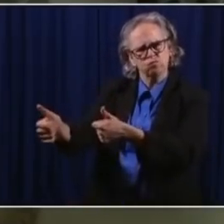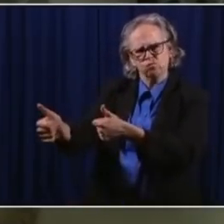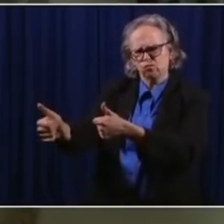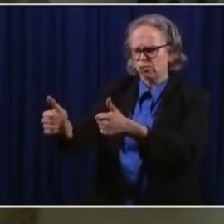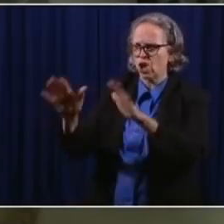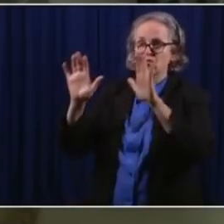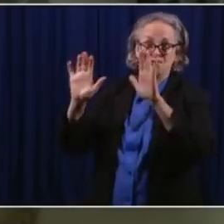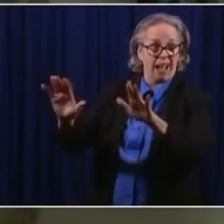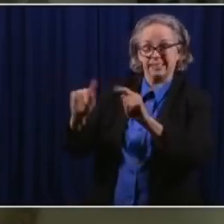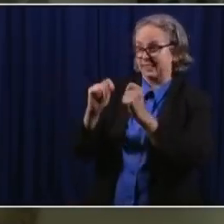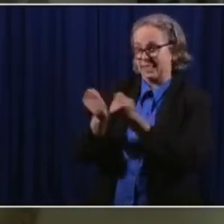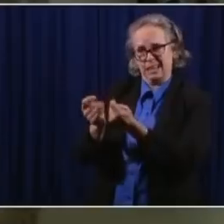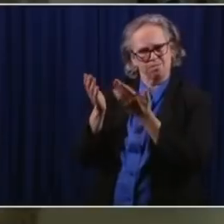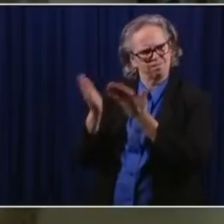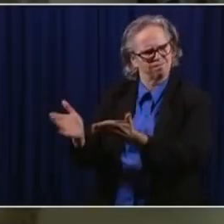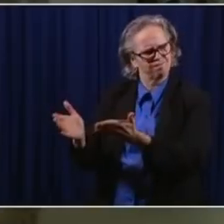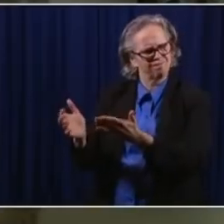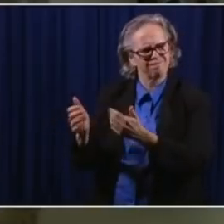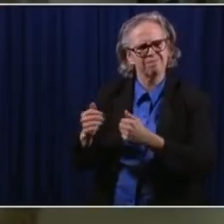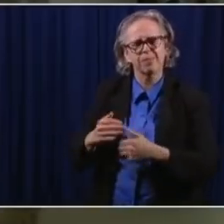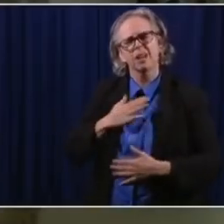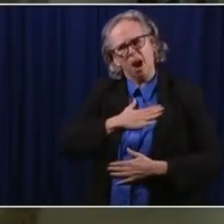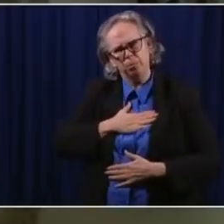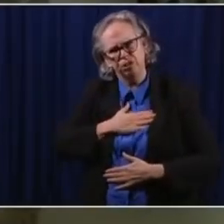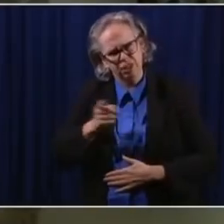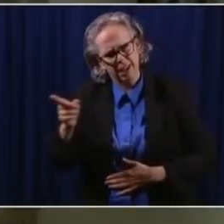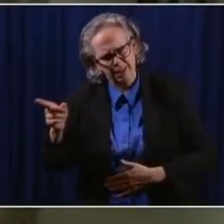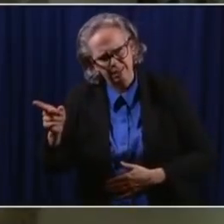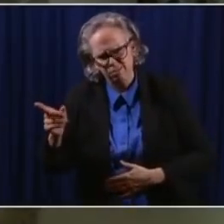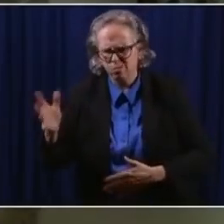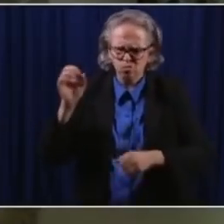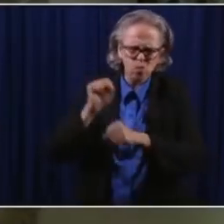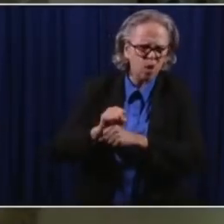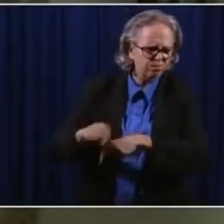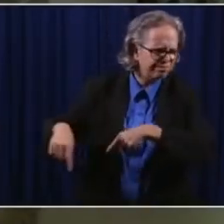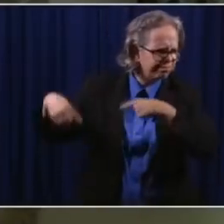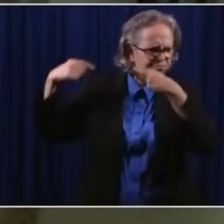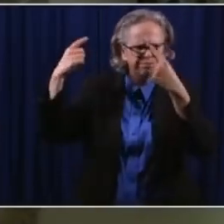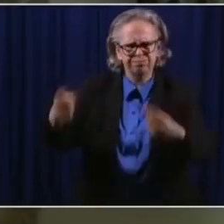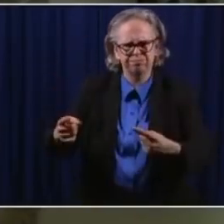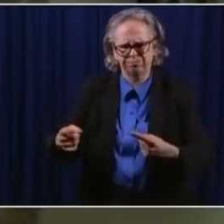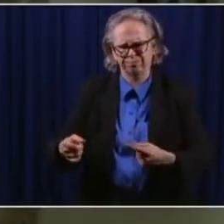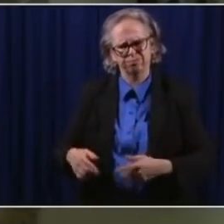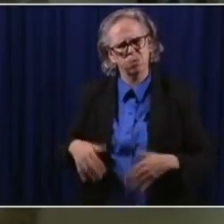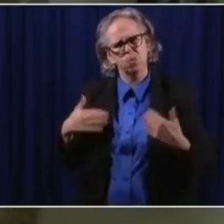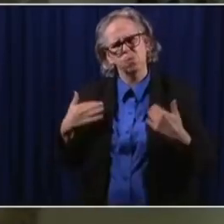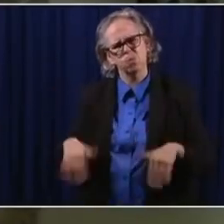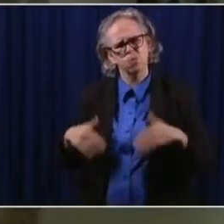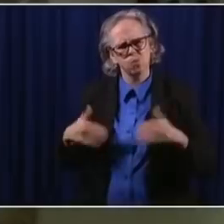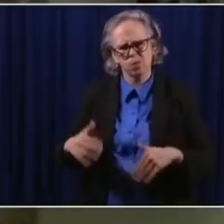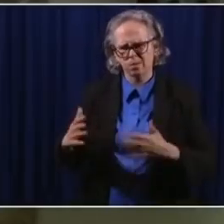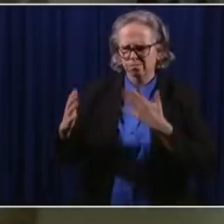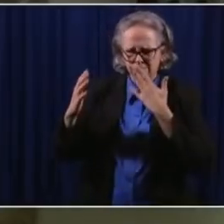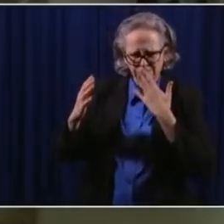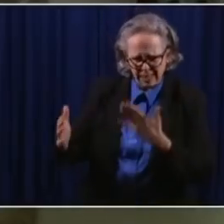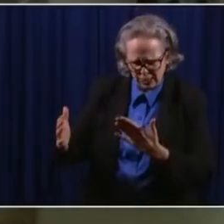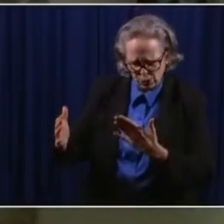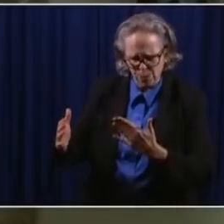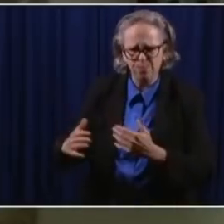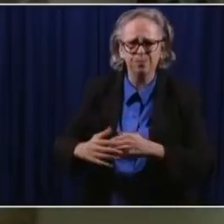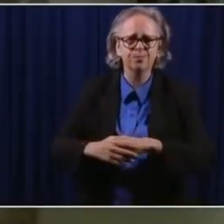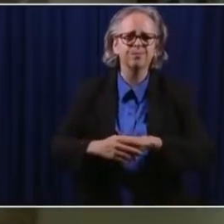and we just appreciate, we know you guys are working really, really hard, and this is, there's no let up in this. So thank you for what you